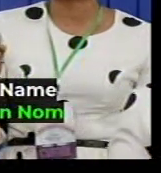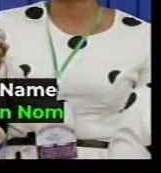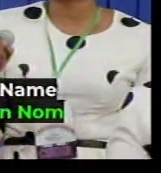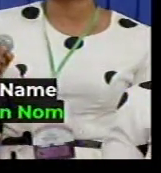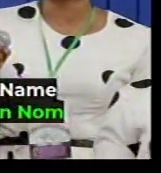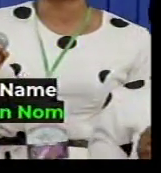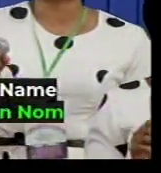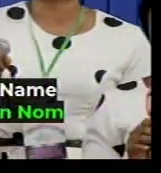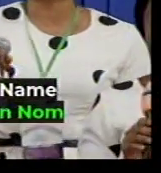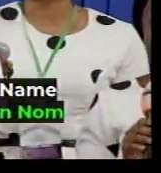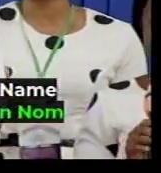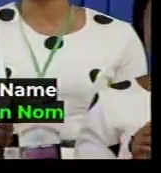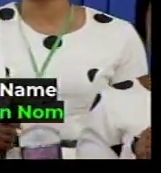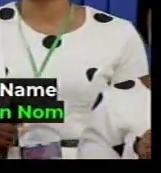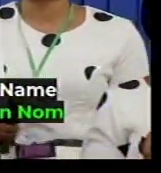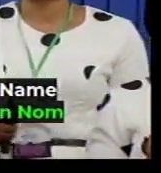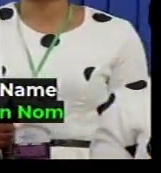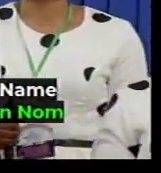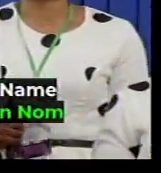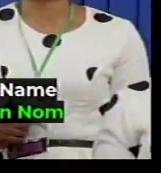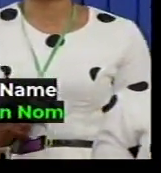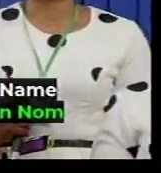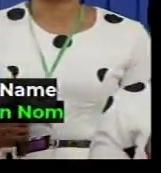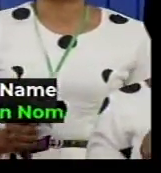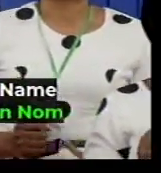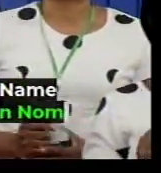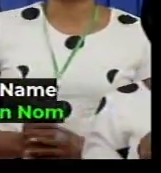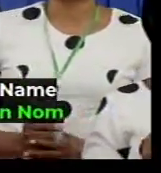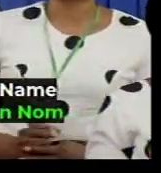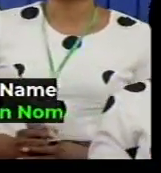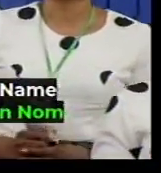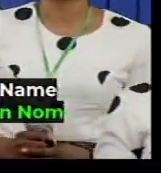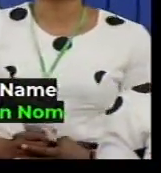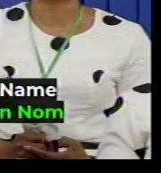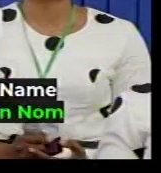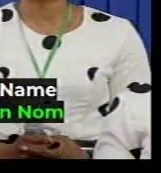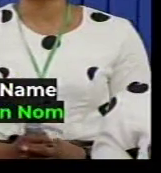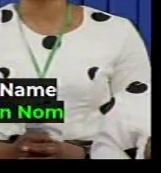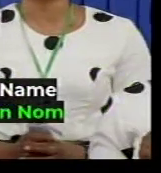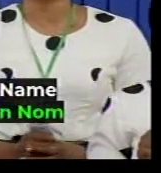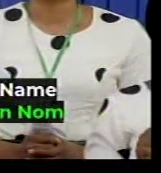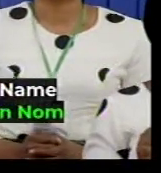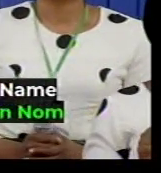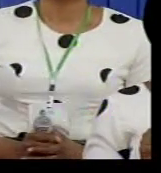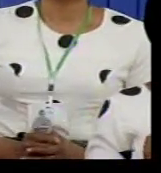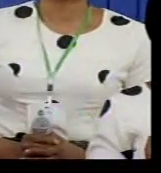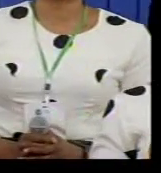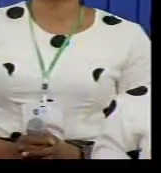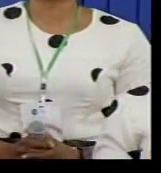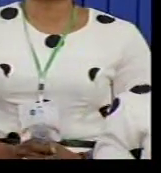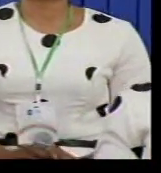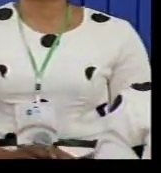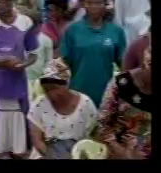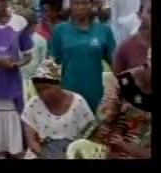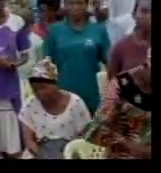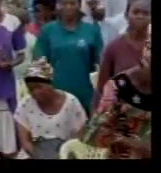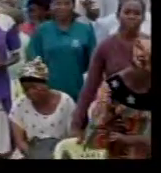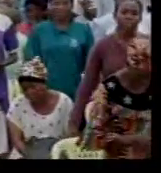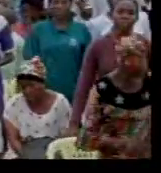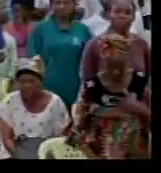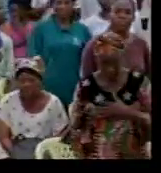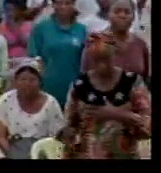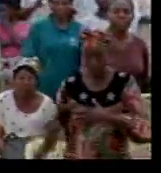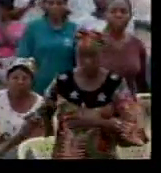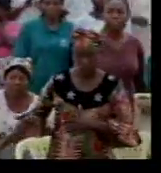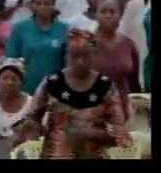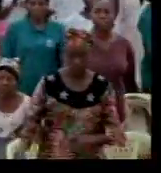and the day star arise in your hearts." And this is Peter saying, well, we're there on the Mount of Transfiguration. But it says, that's